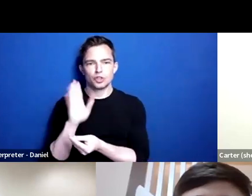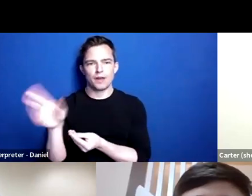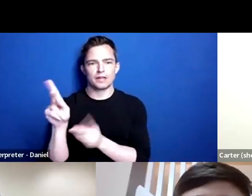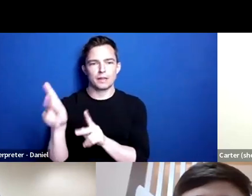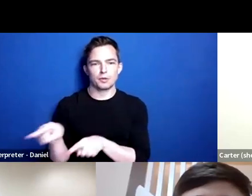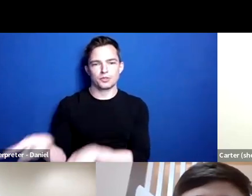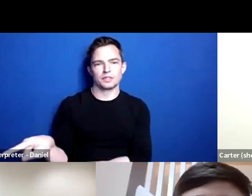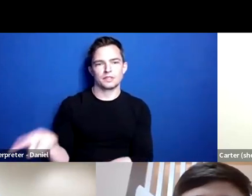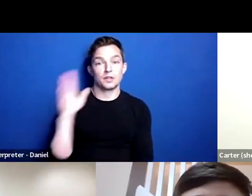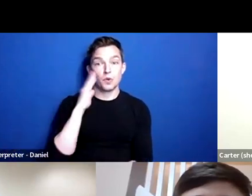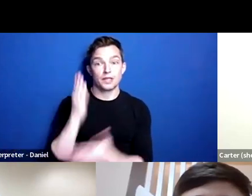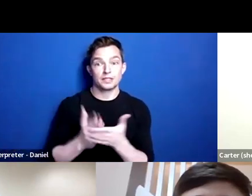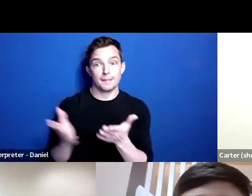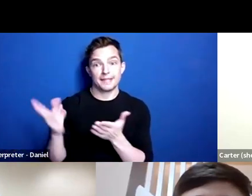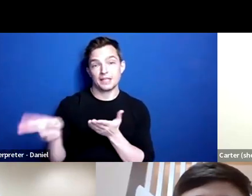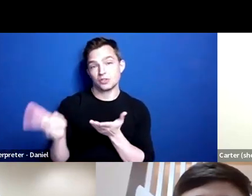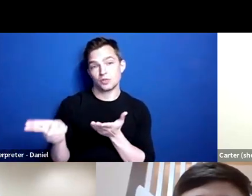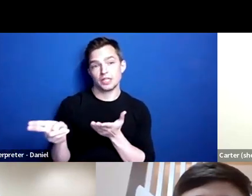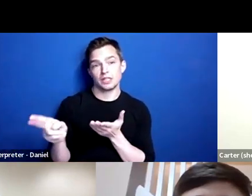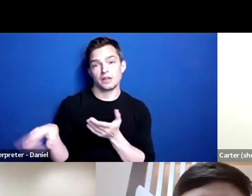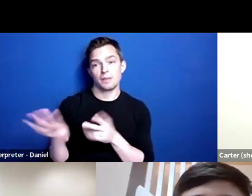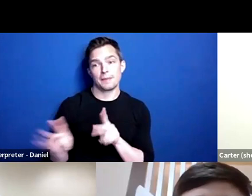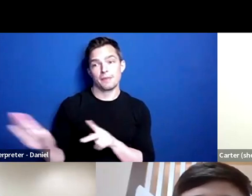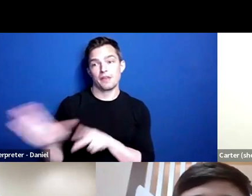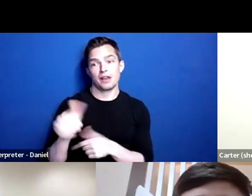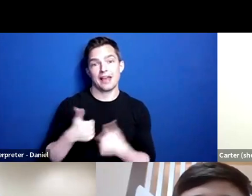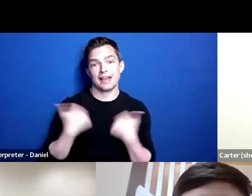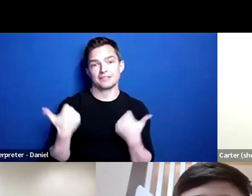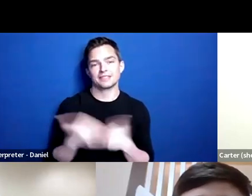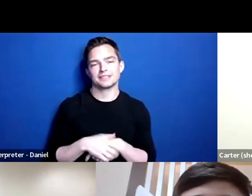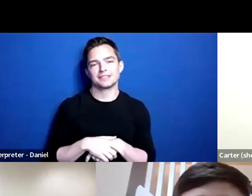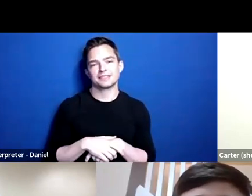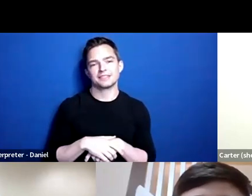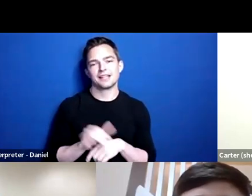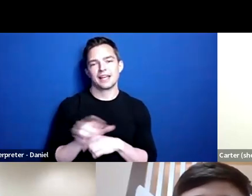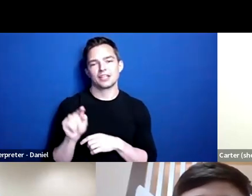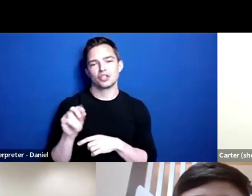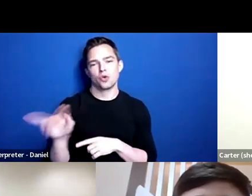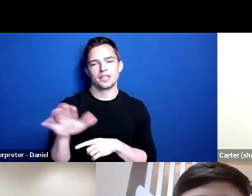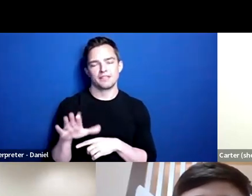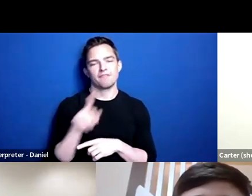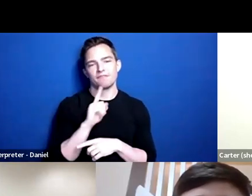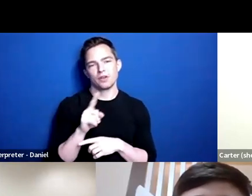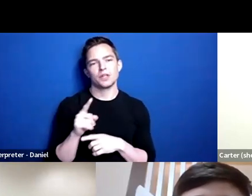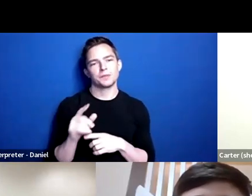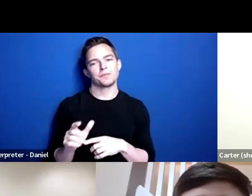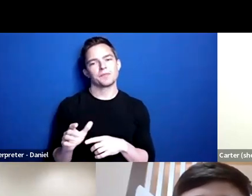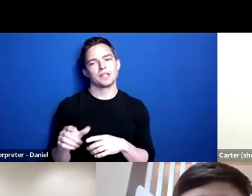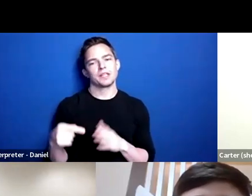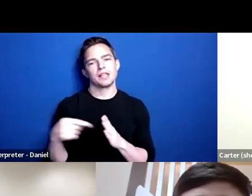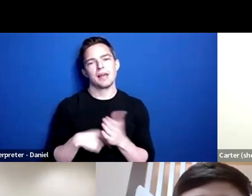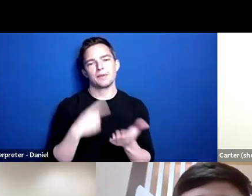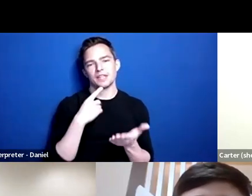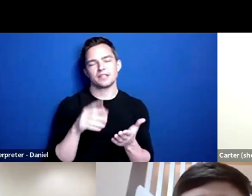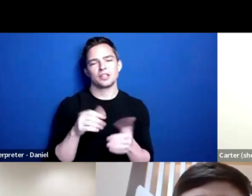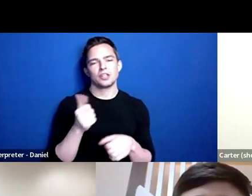and knowing some of the history of the people's lives, right? As Tony so elaborately said about the substance abuse